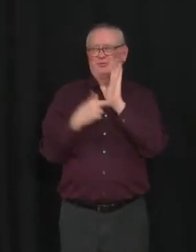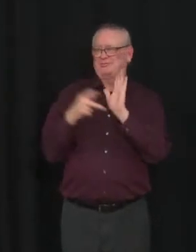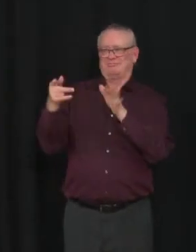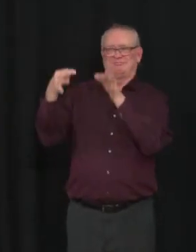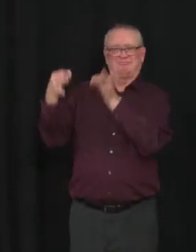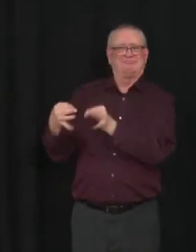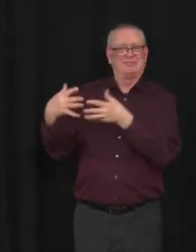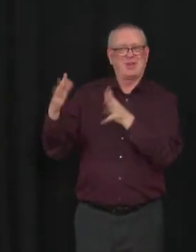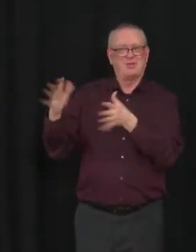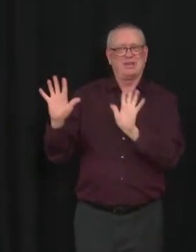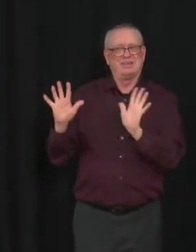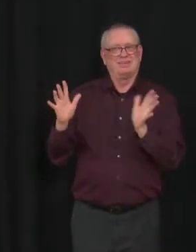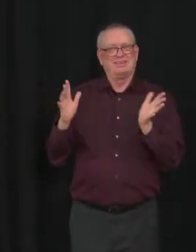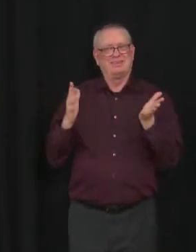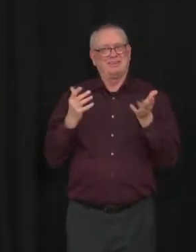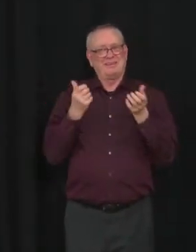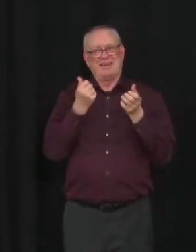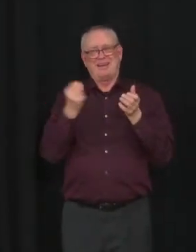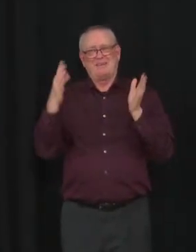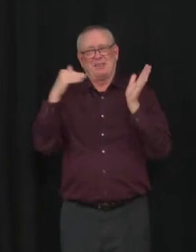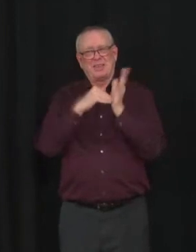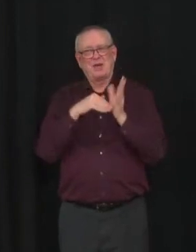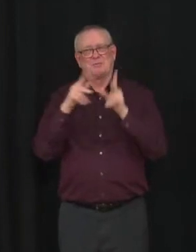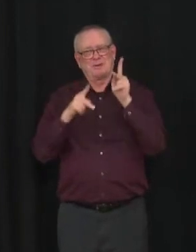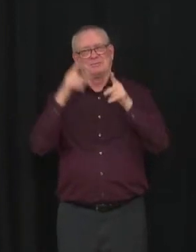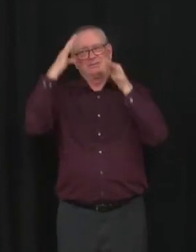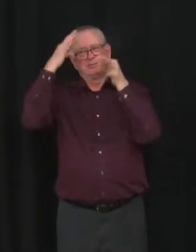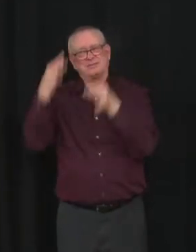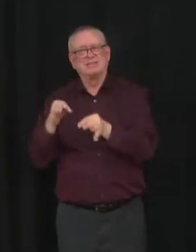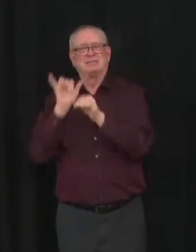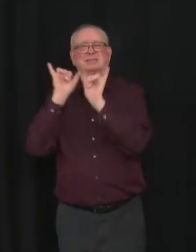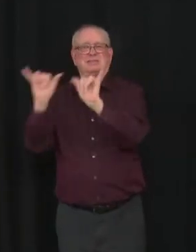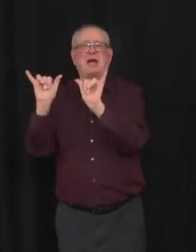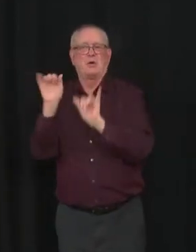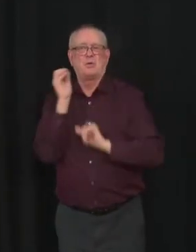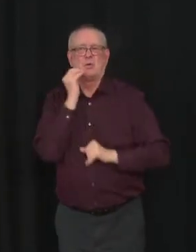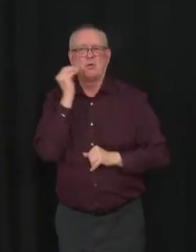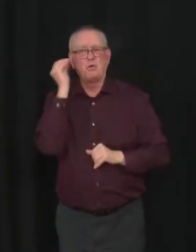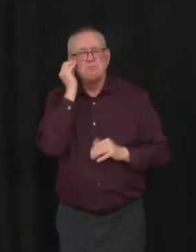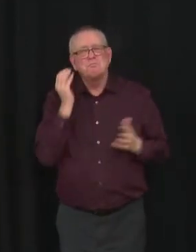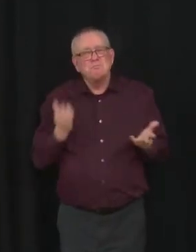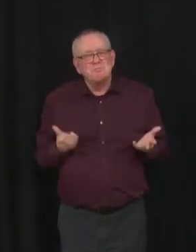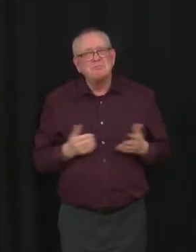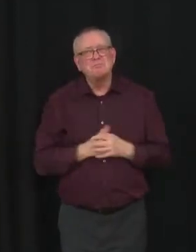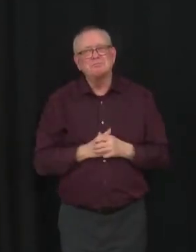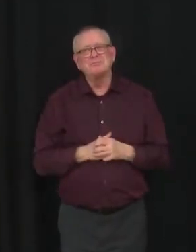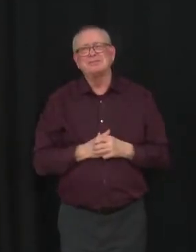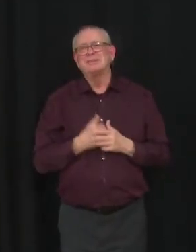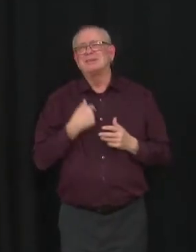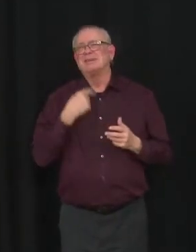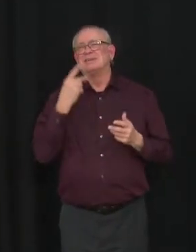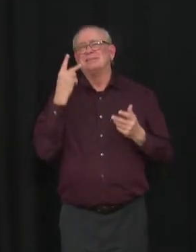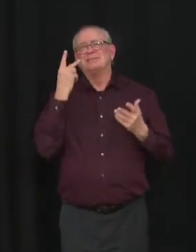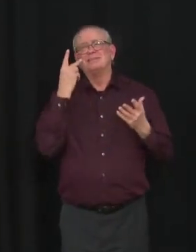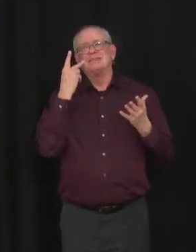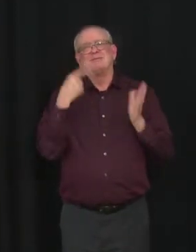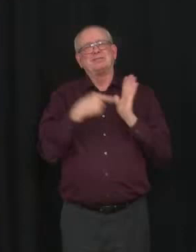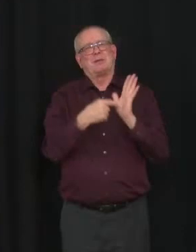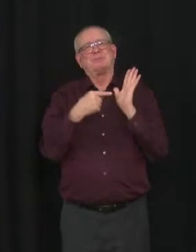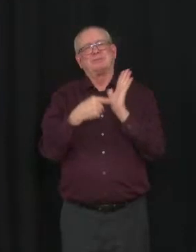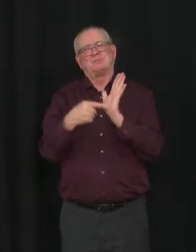several thousand people anyway who chose to stay at home that night. I've seen many anecdotal examples of that.